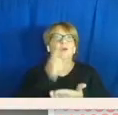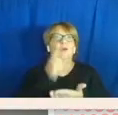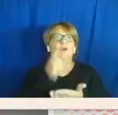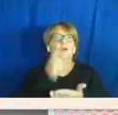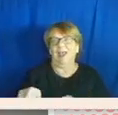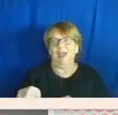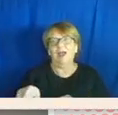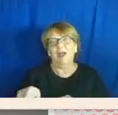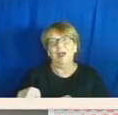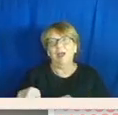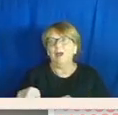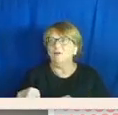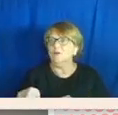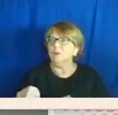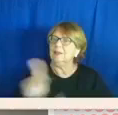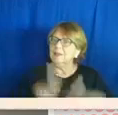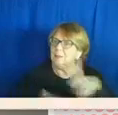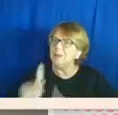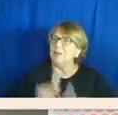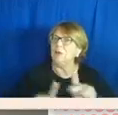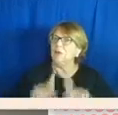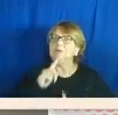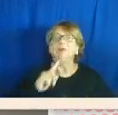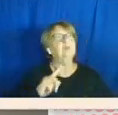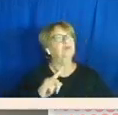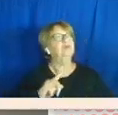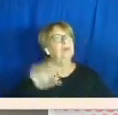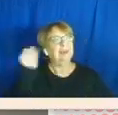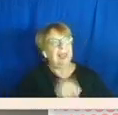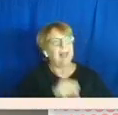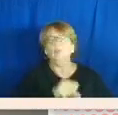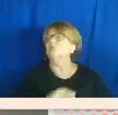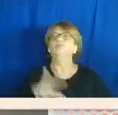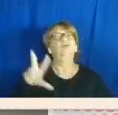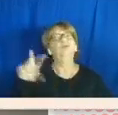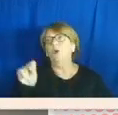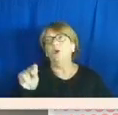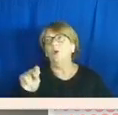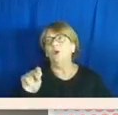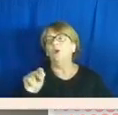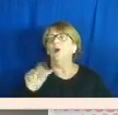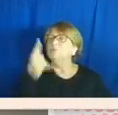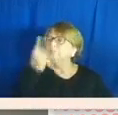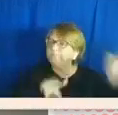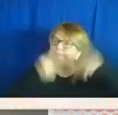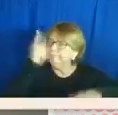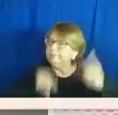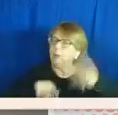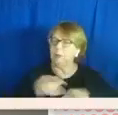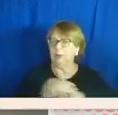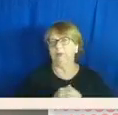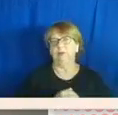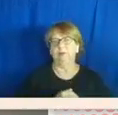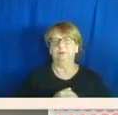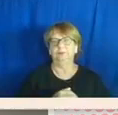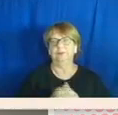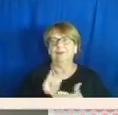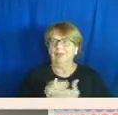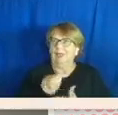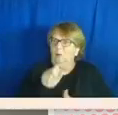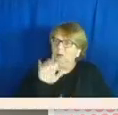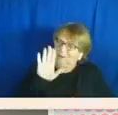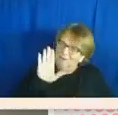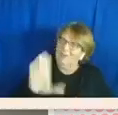the folks who said yes, no, when we made compromises. This was their bill, and